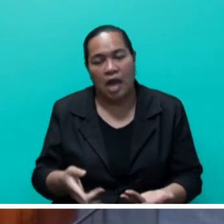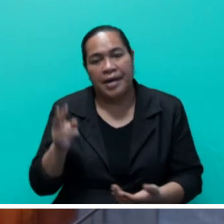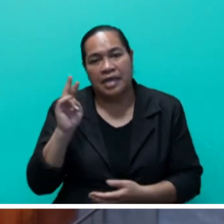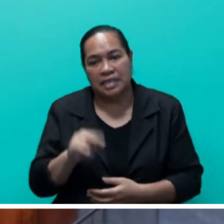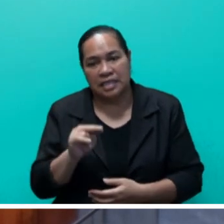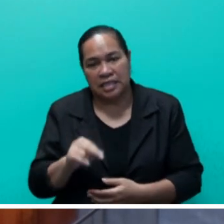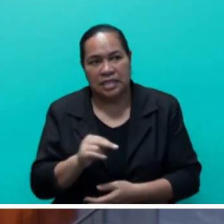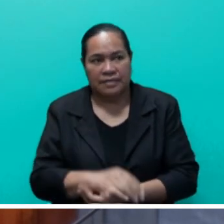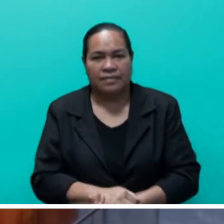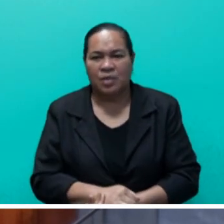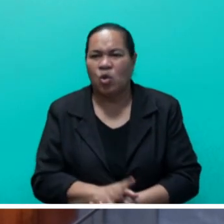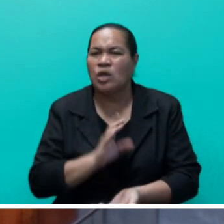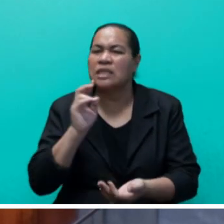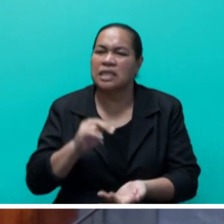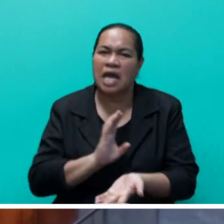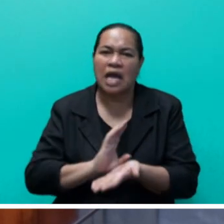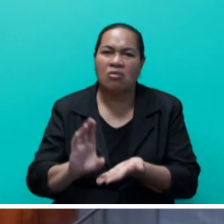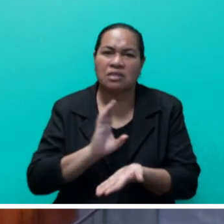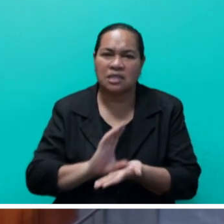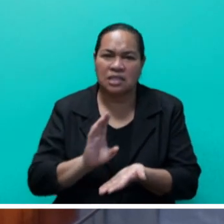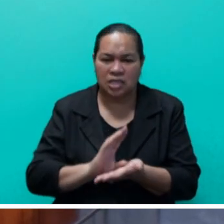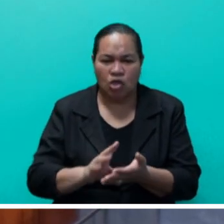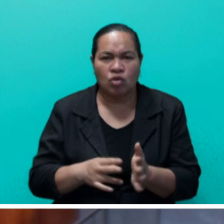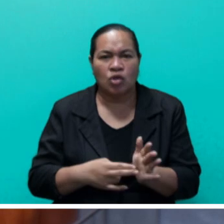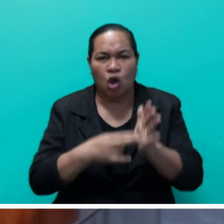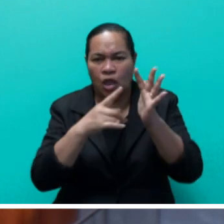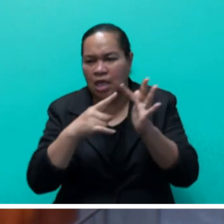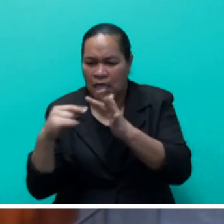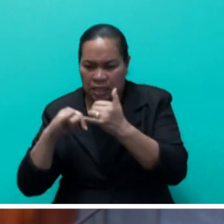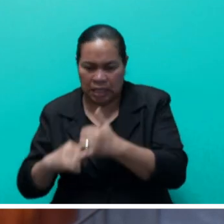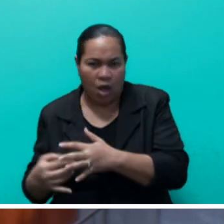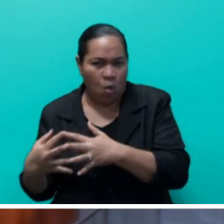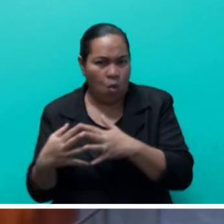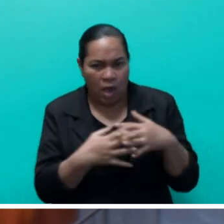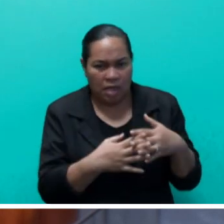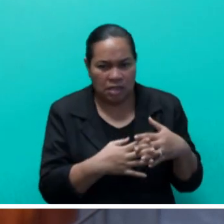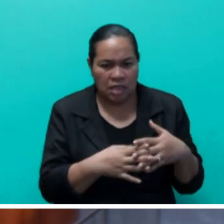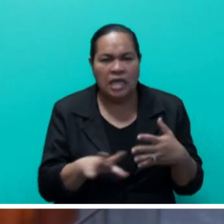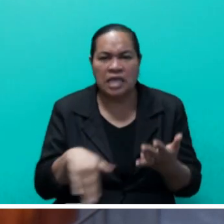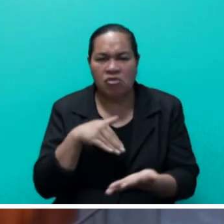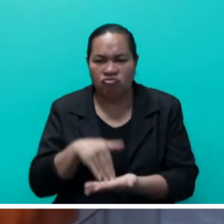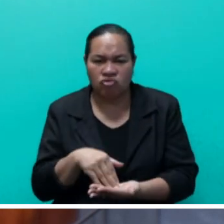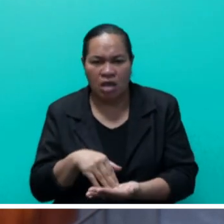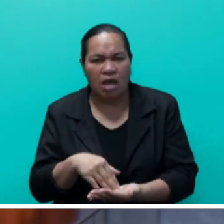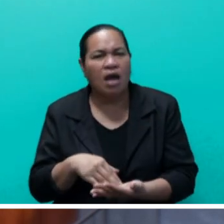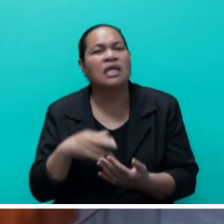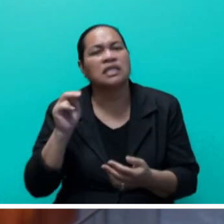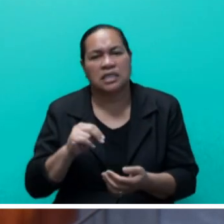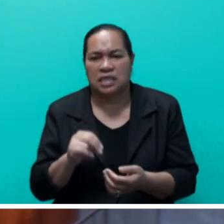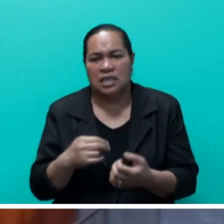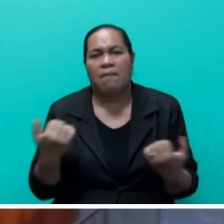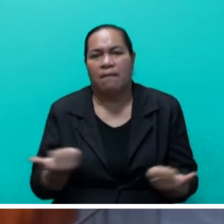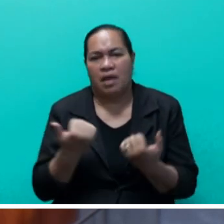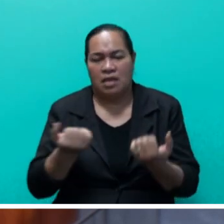the school counseling services to the 4 education divisions, districts, and in large schools. With all the changes that have impacted